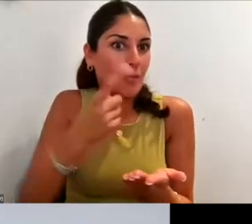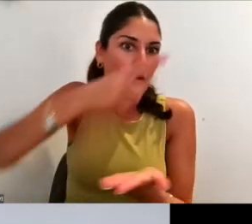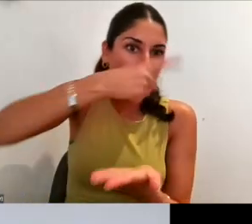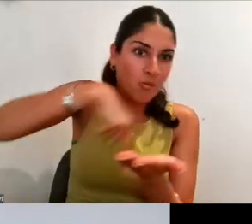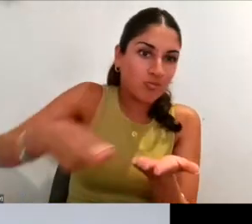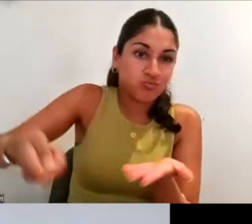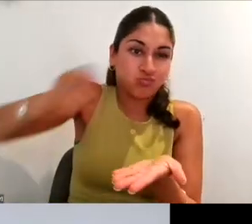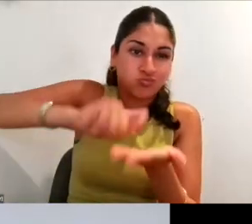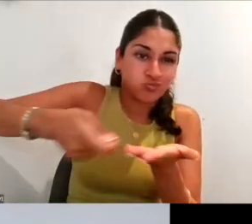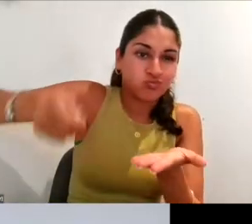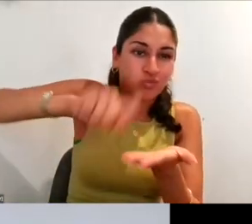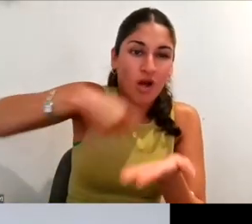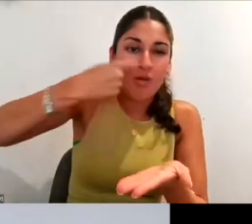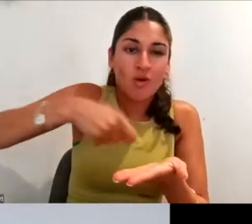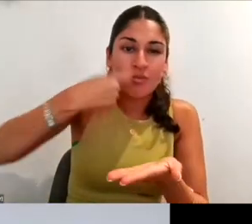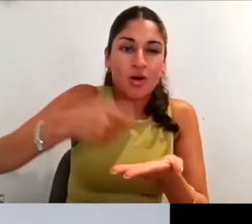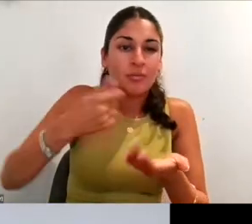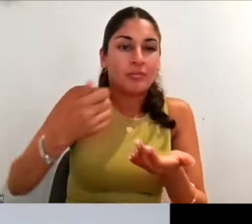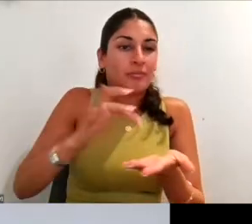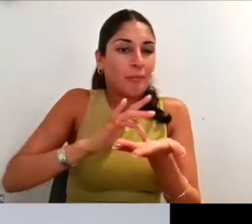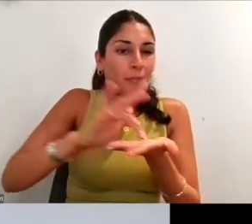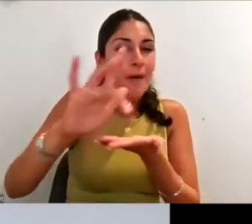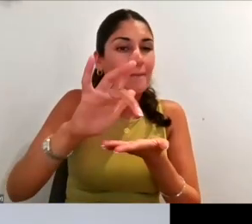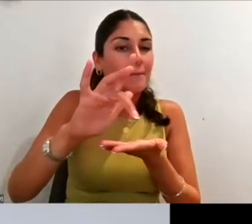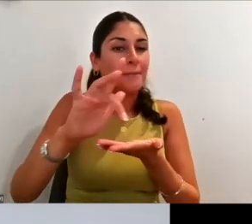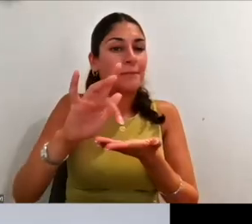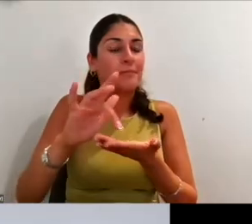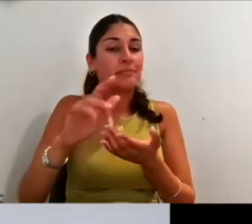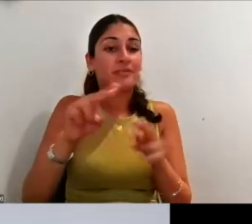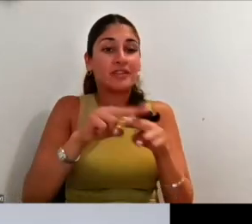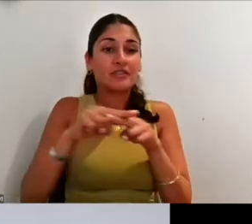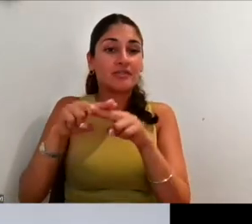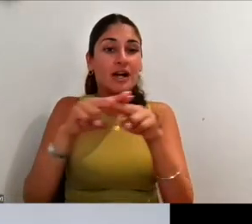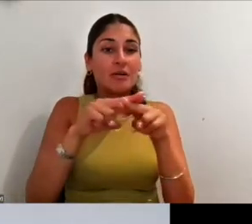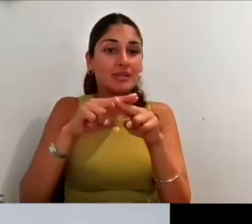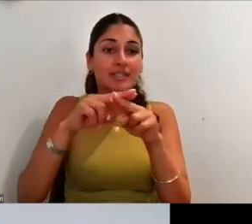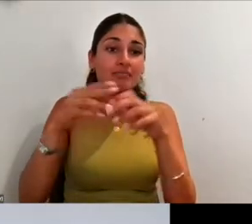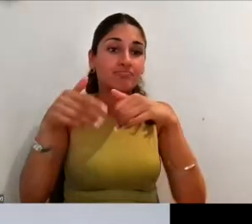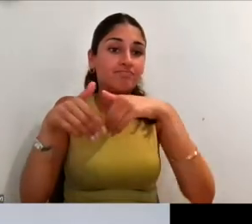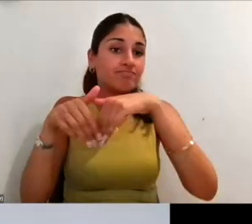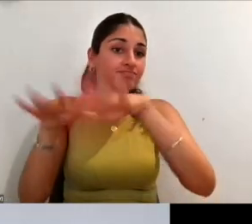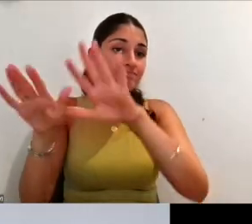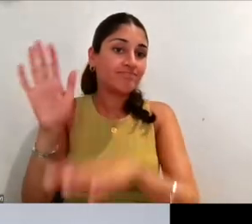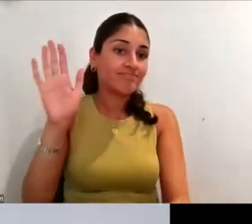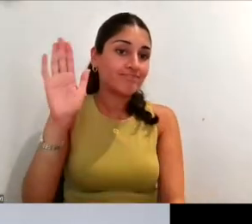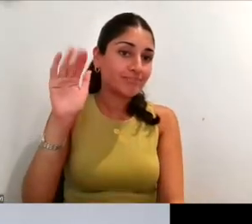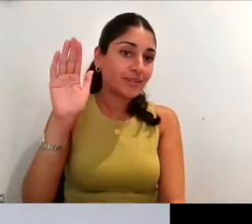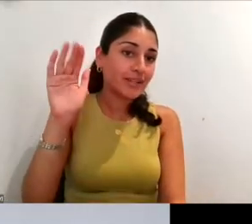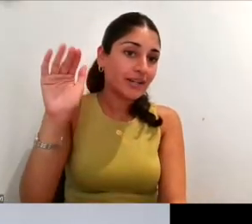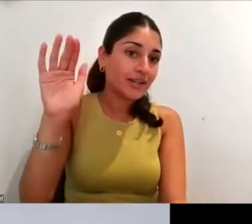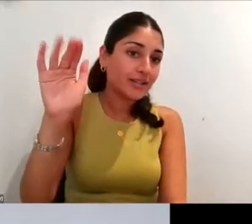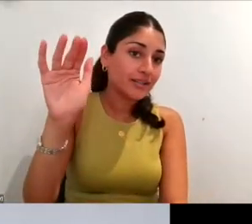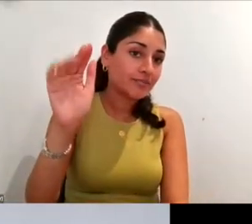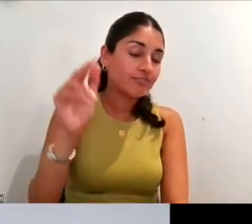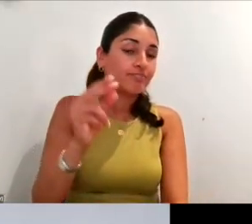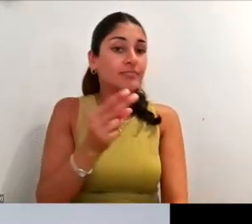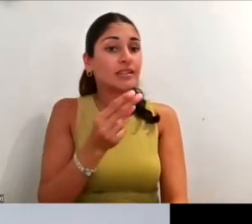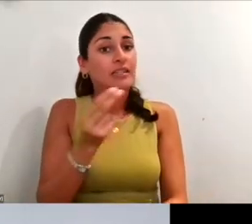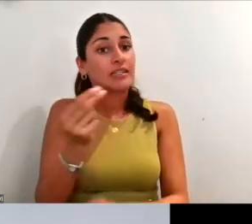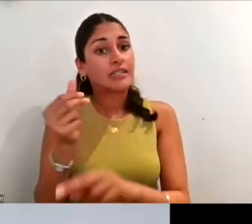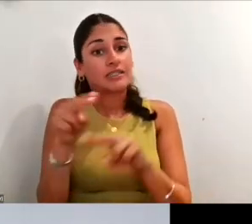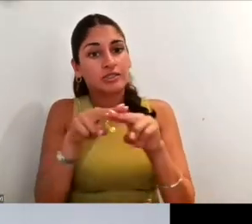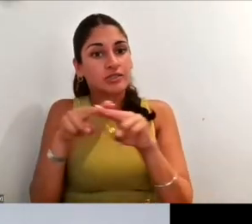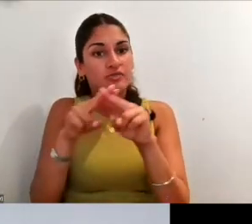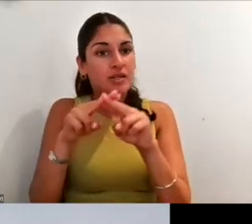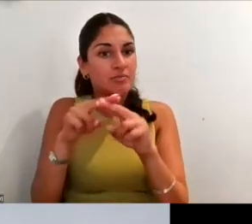goodbye to the family as they leave. Even Rohan and Shahani, who did end up falling out over who got the last piece